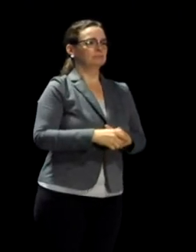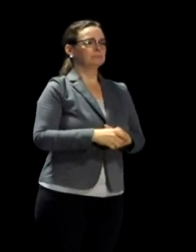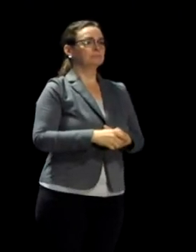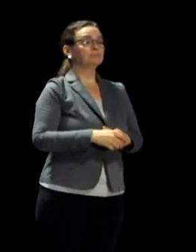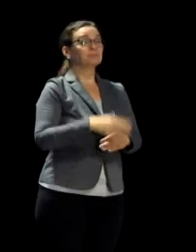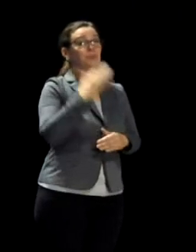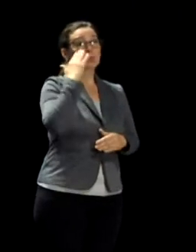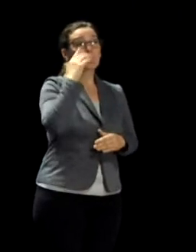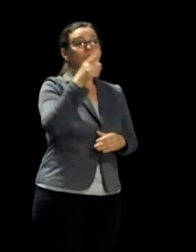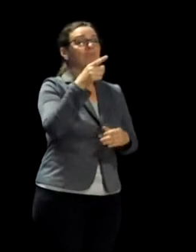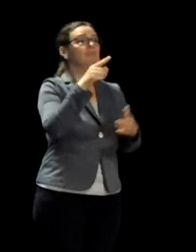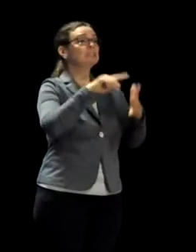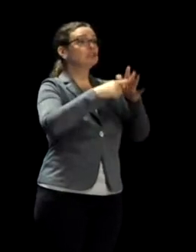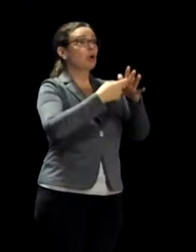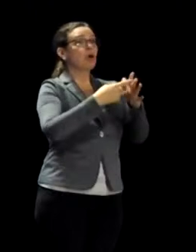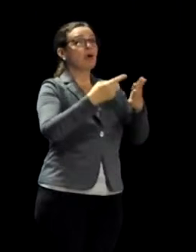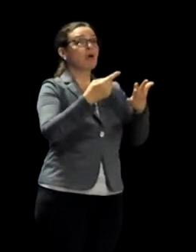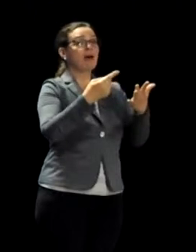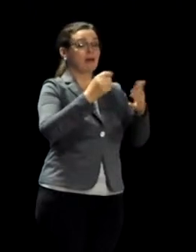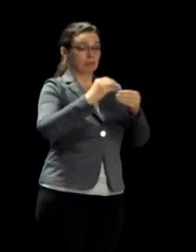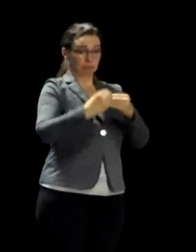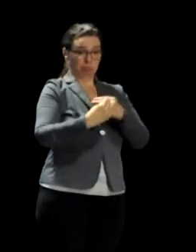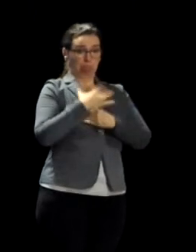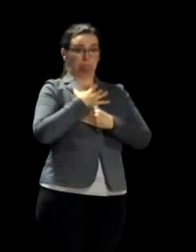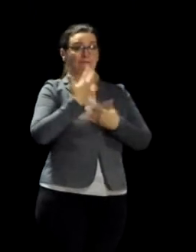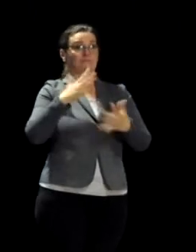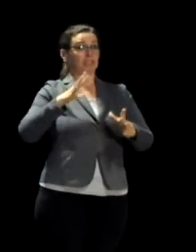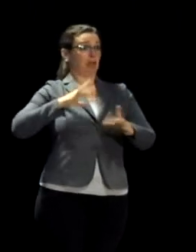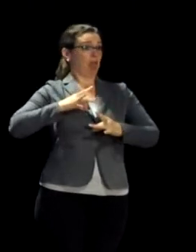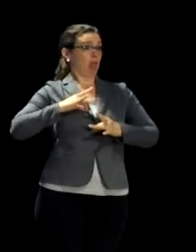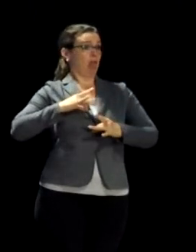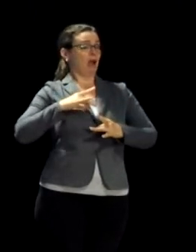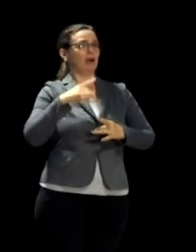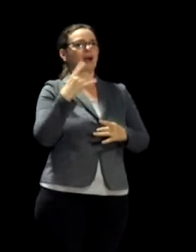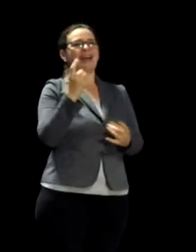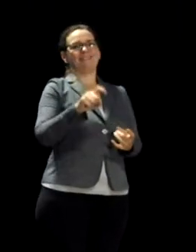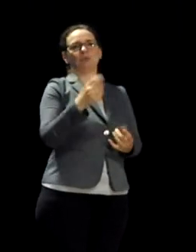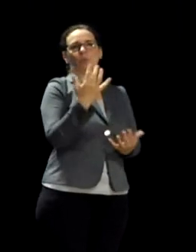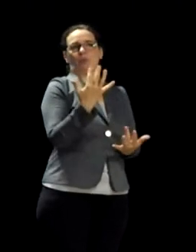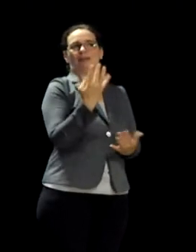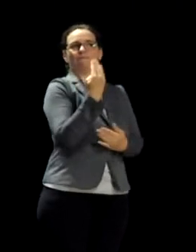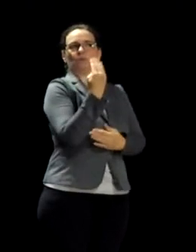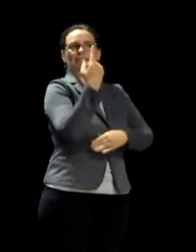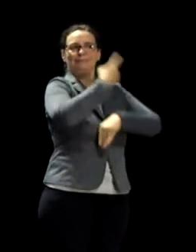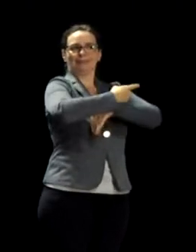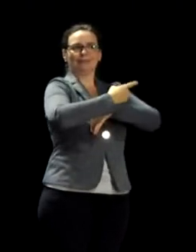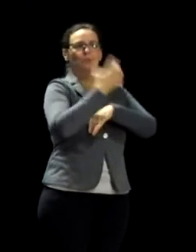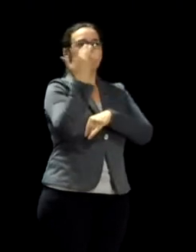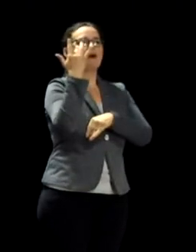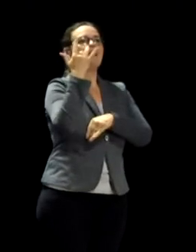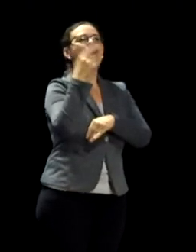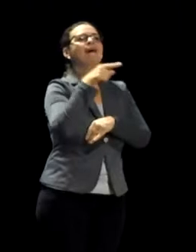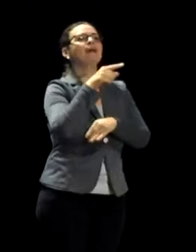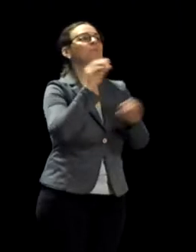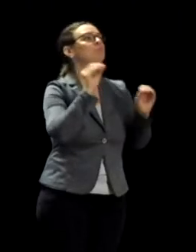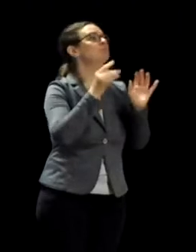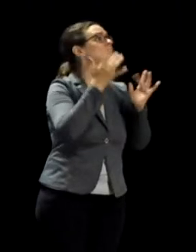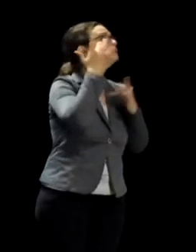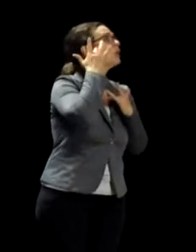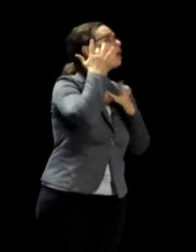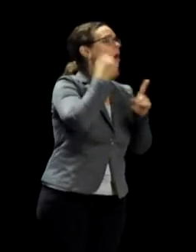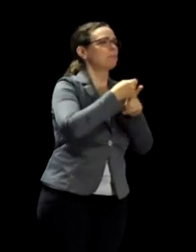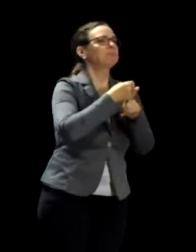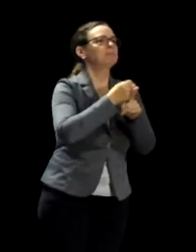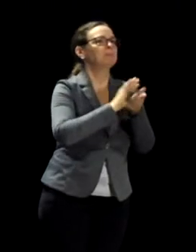days before you get symptomatic. Then you go and get your test, and then you got another 3 or 5 days before you get those results.